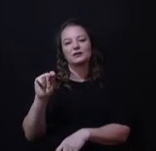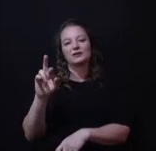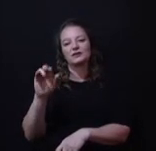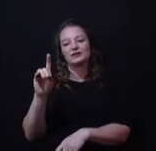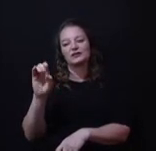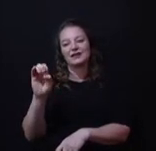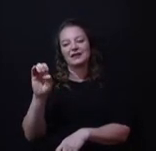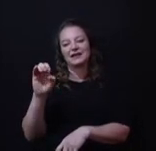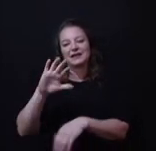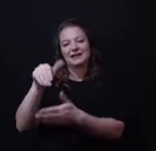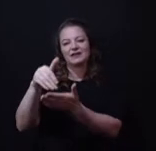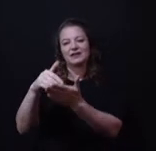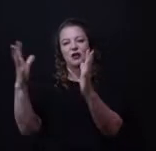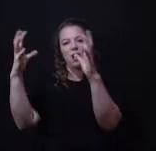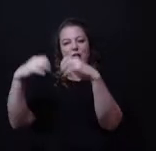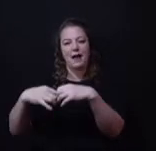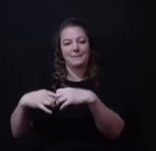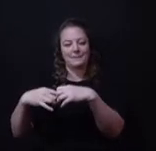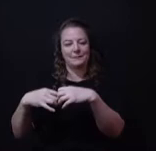It had been 1 year.